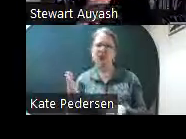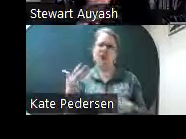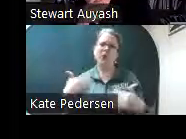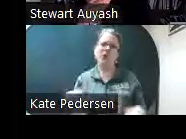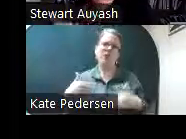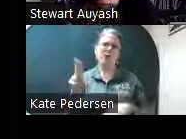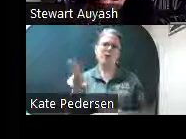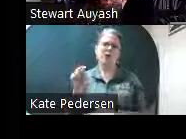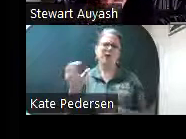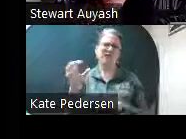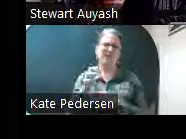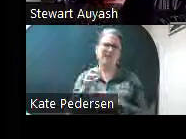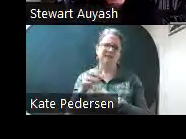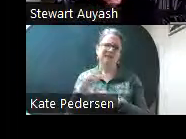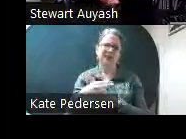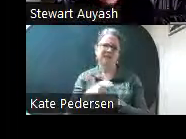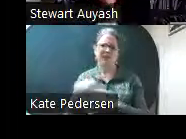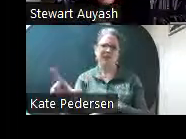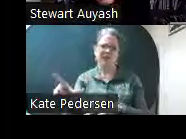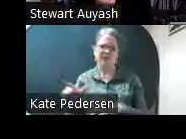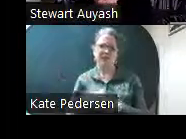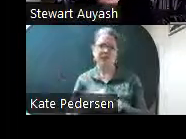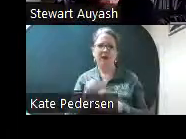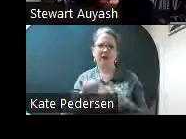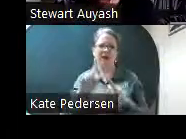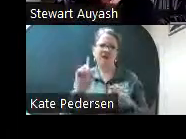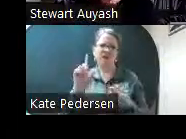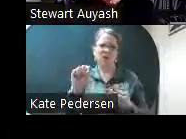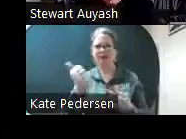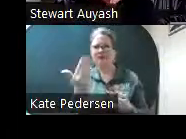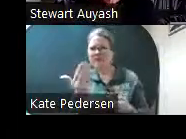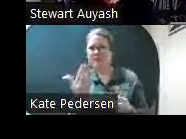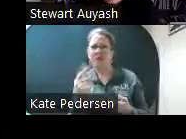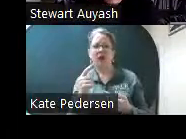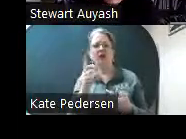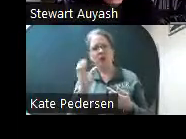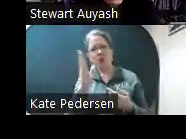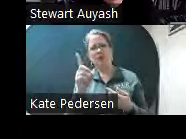That's only goes up to 2015, but it would continue on after that.